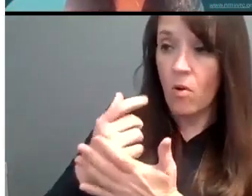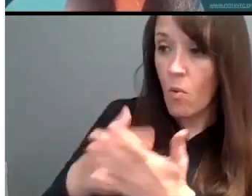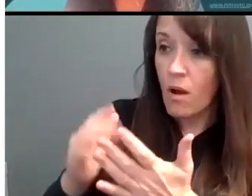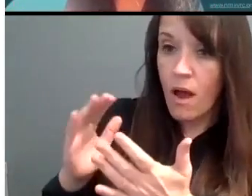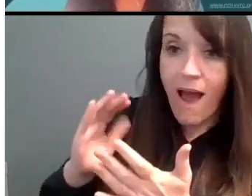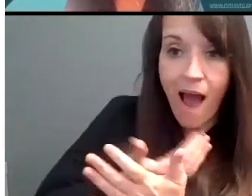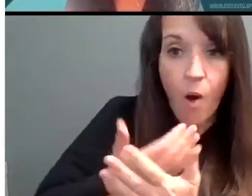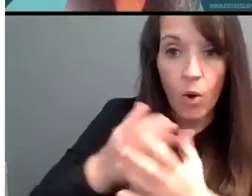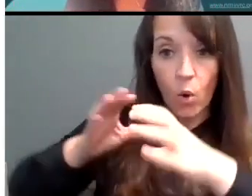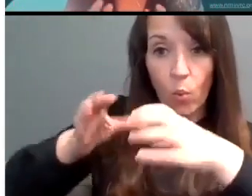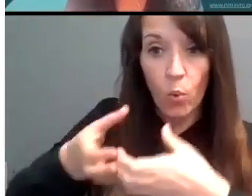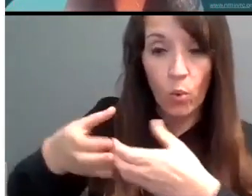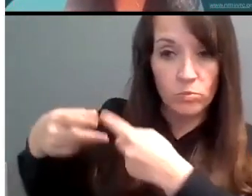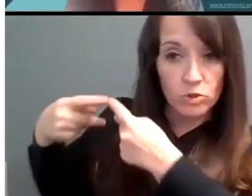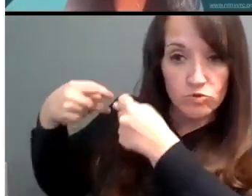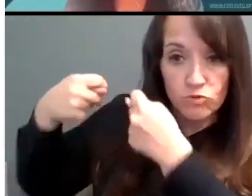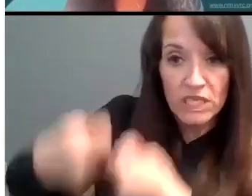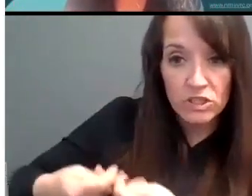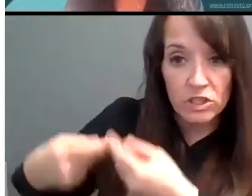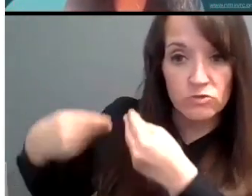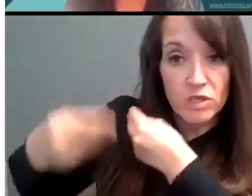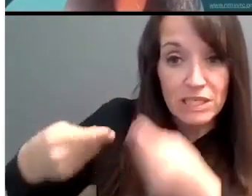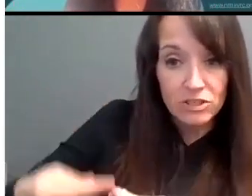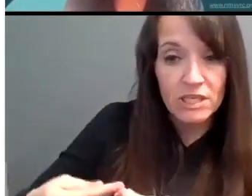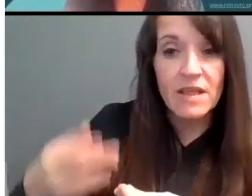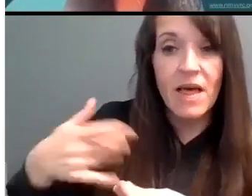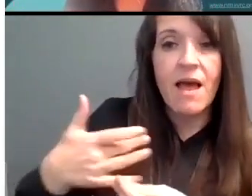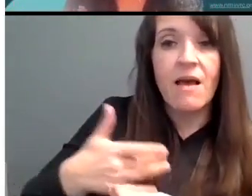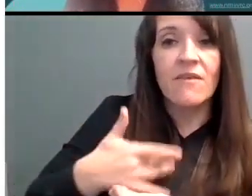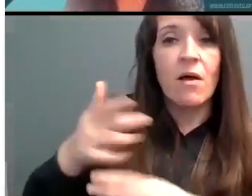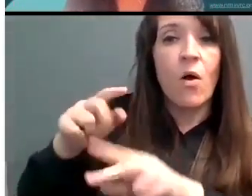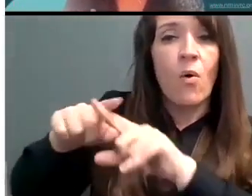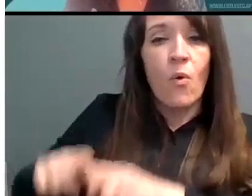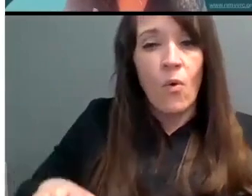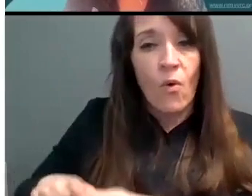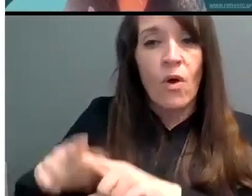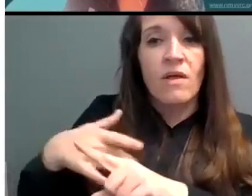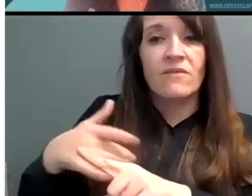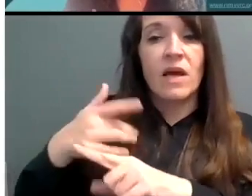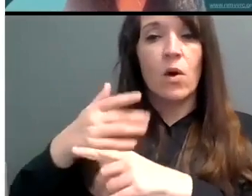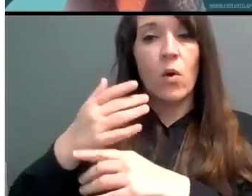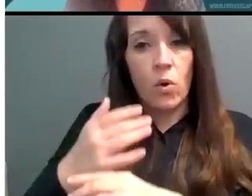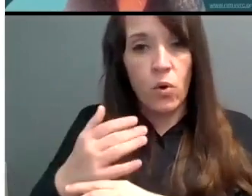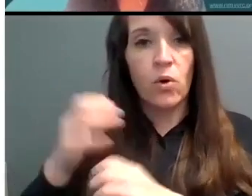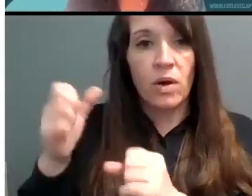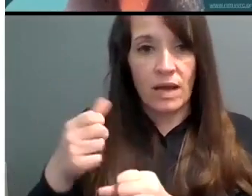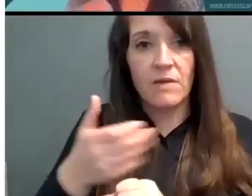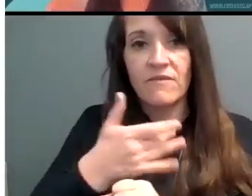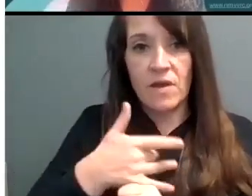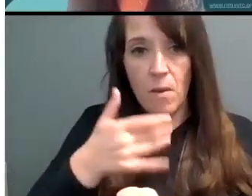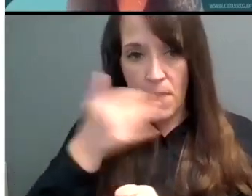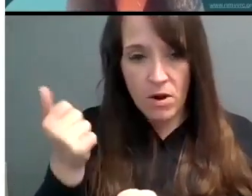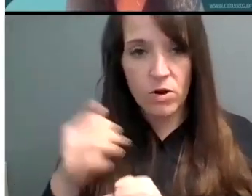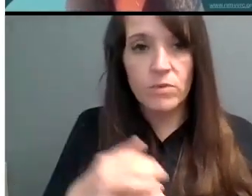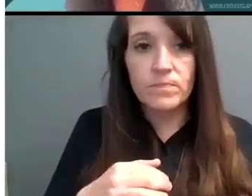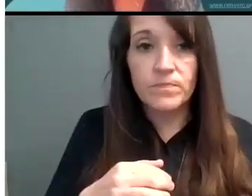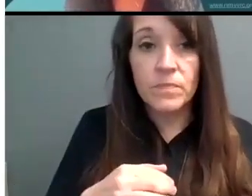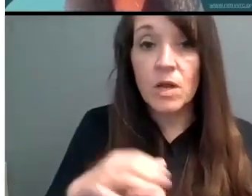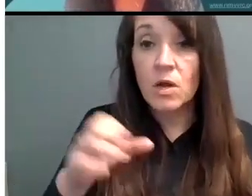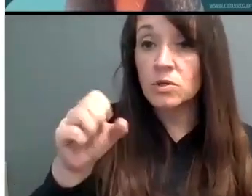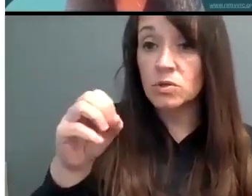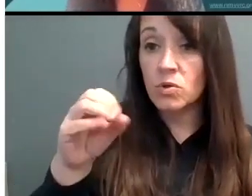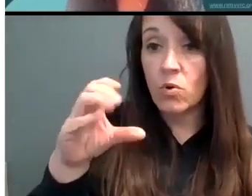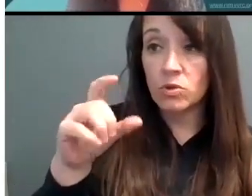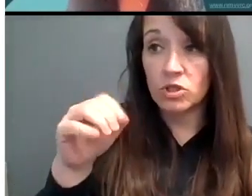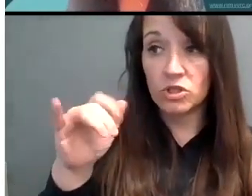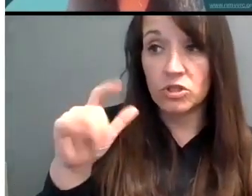and stressors in life, we can lean on that as protective. Social determinants of health can be protective. It could also put us at